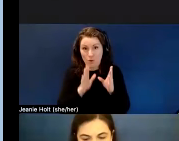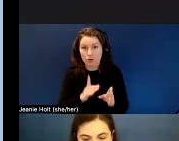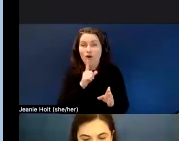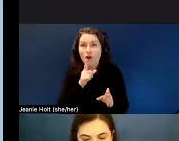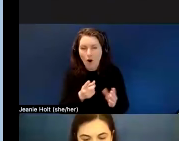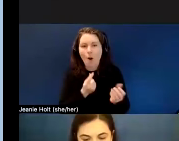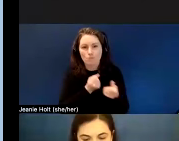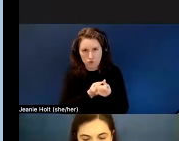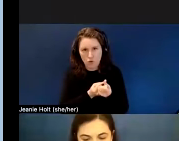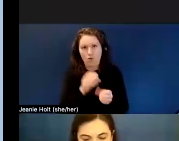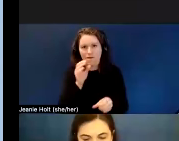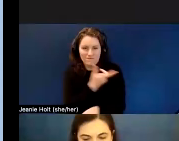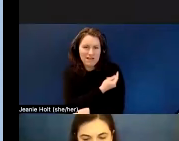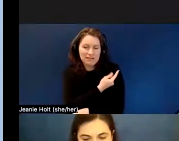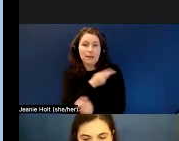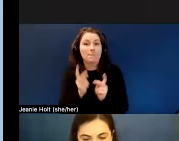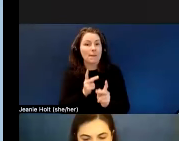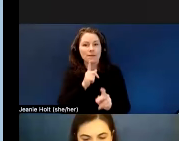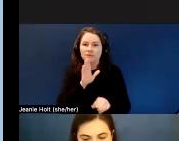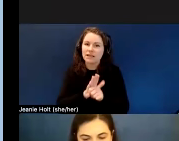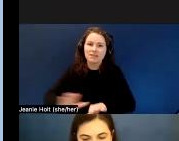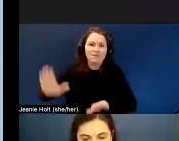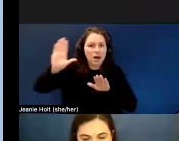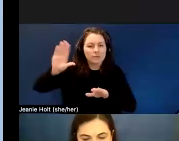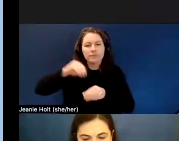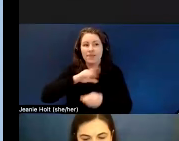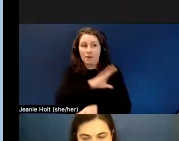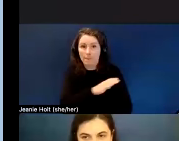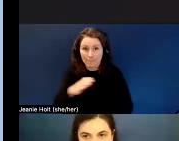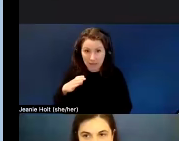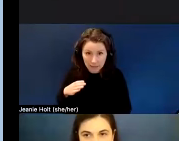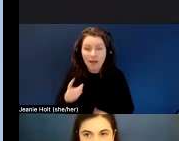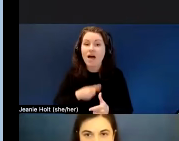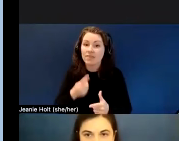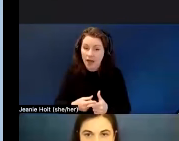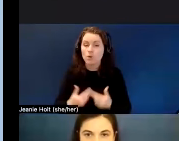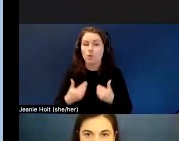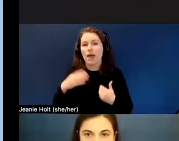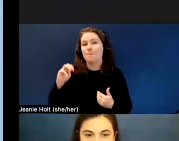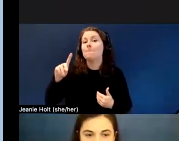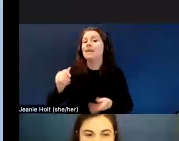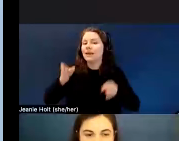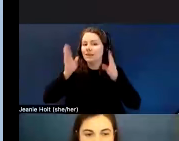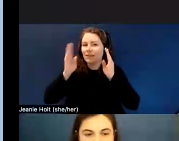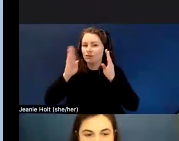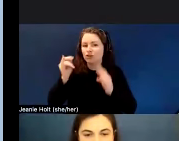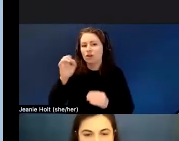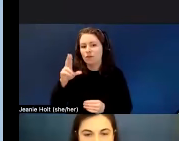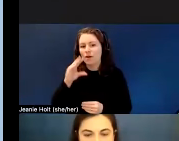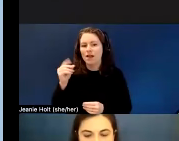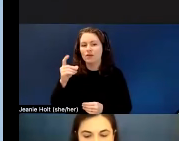pro-vaccine. Folks testified in their committee, and then we were able to get media attention. So Jennifer and Dr. Griggs